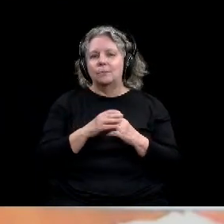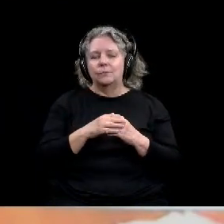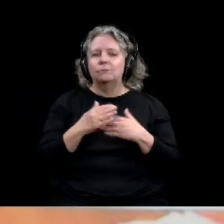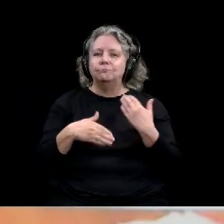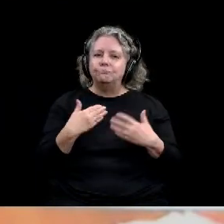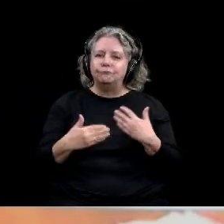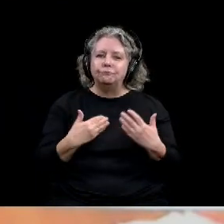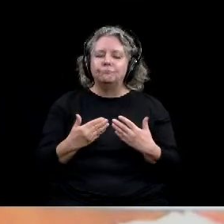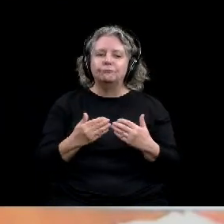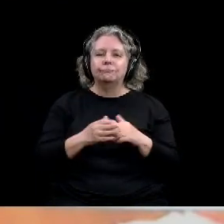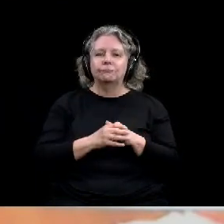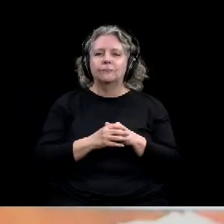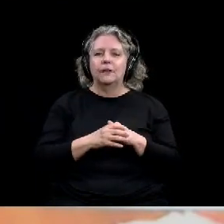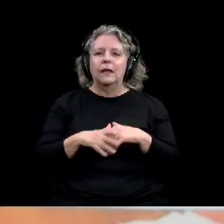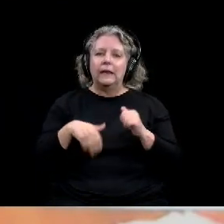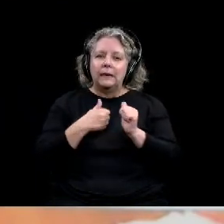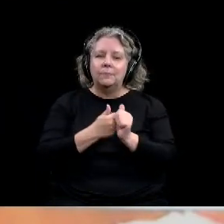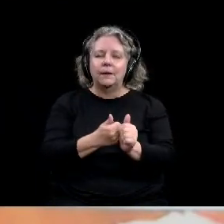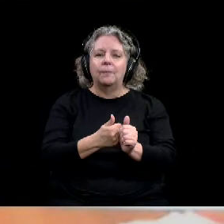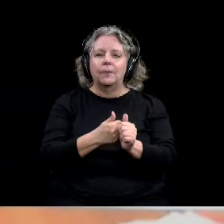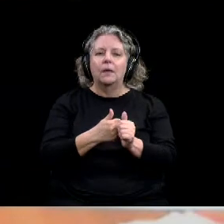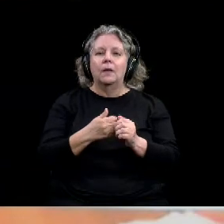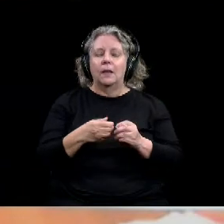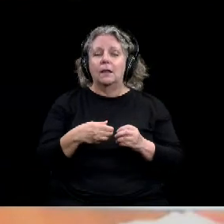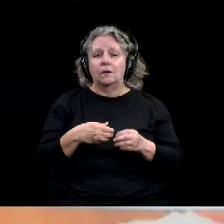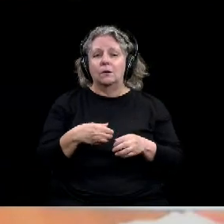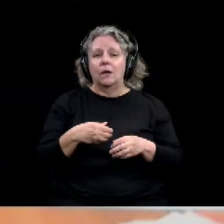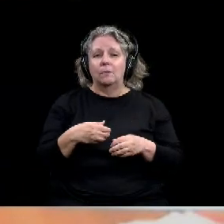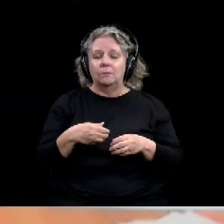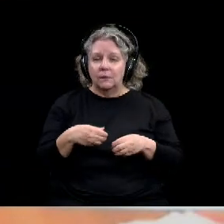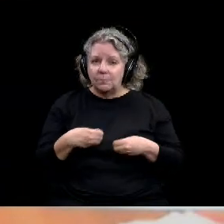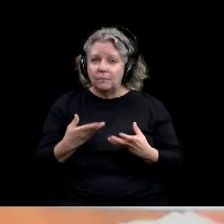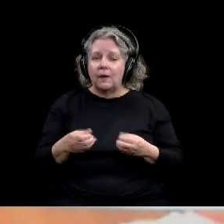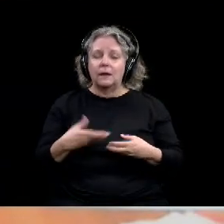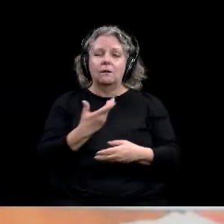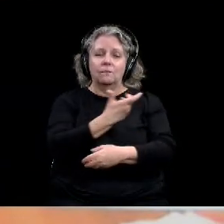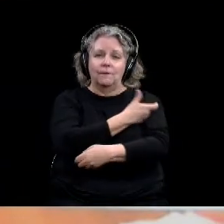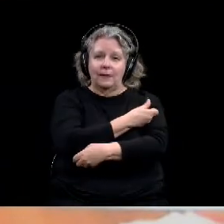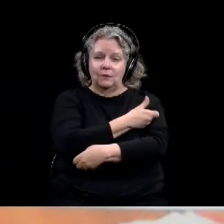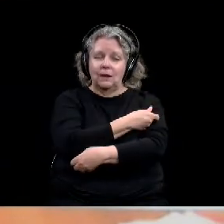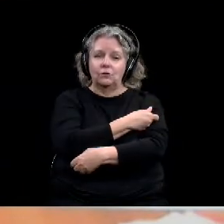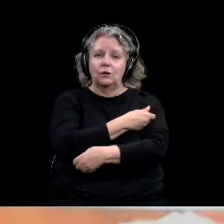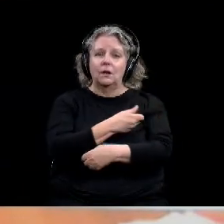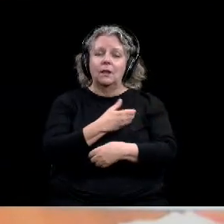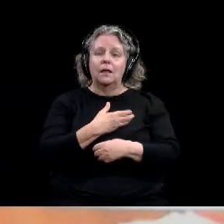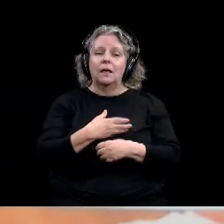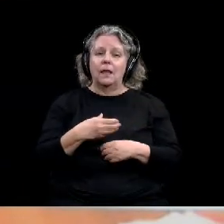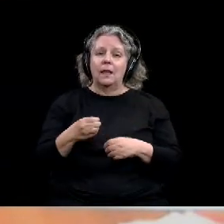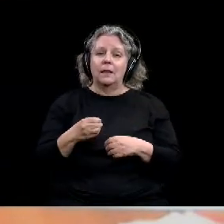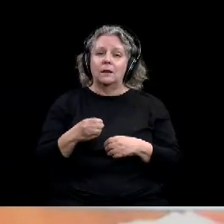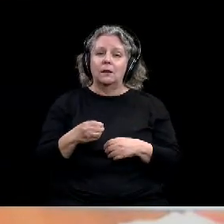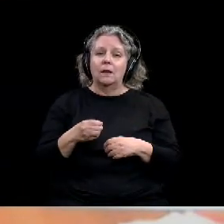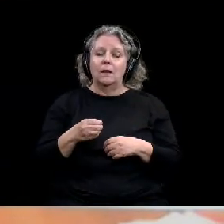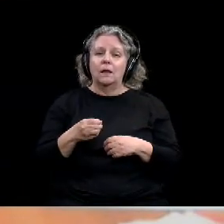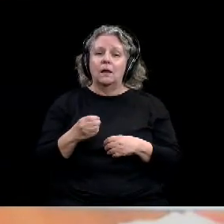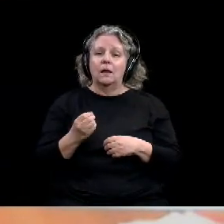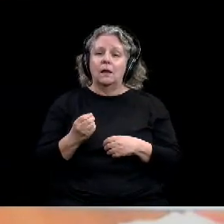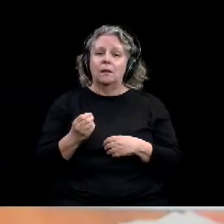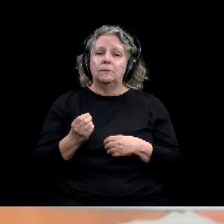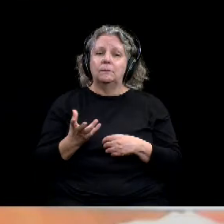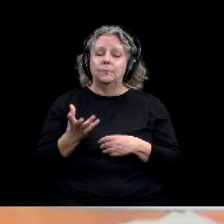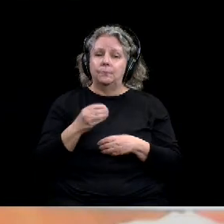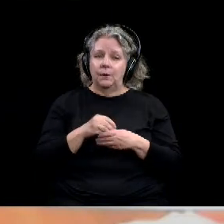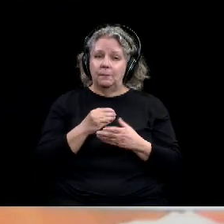the investment you are putting in, and including the free services and the transportation you're providing. Those